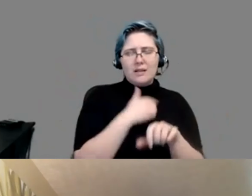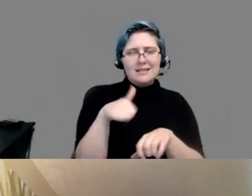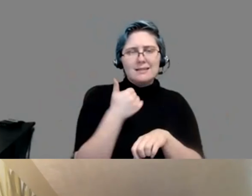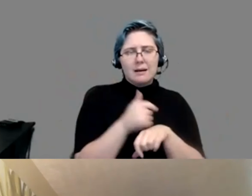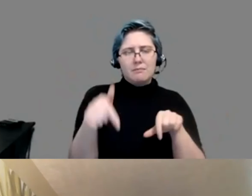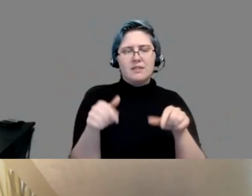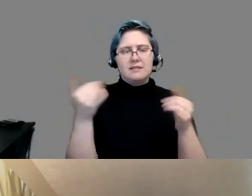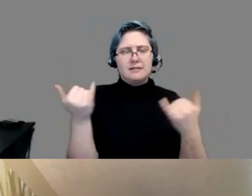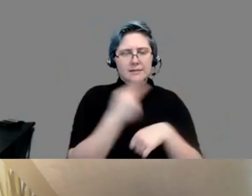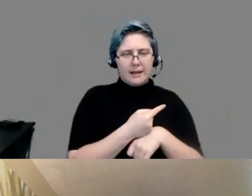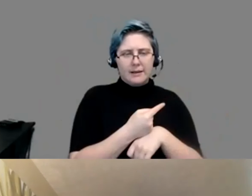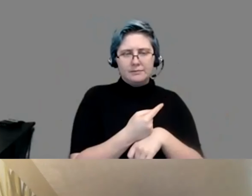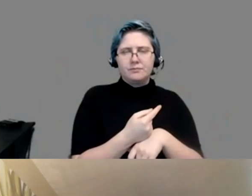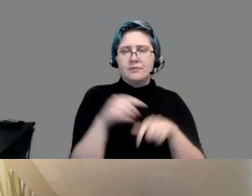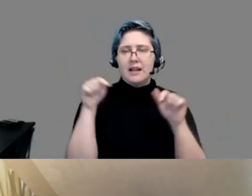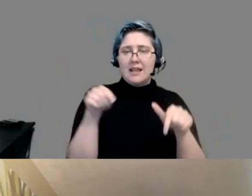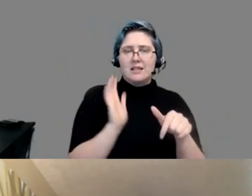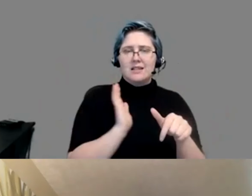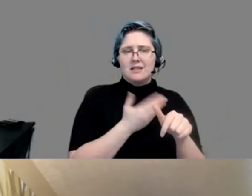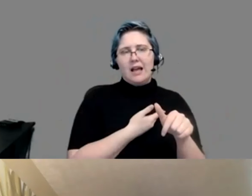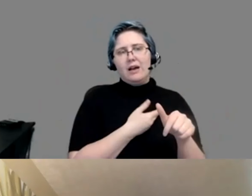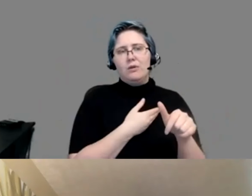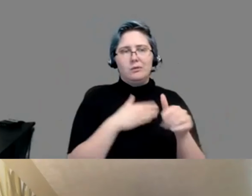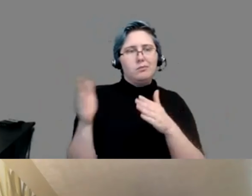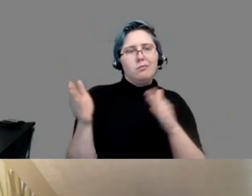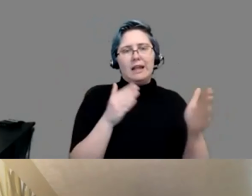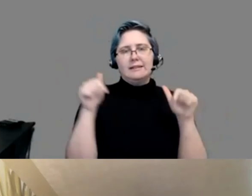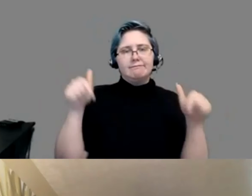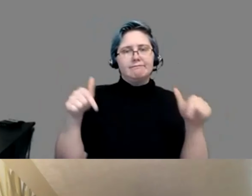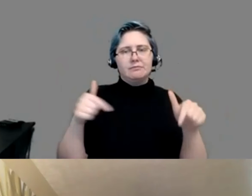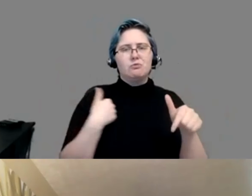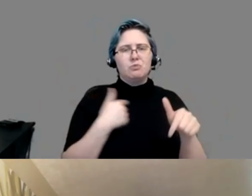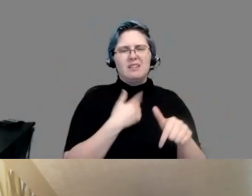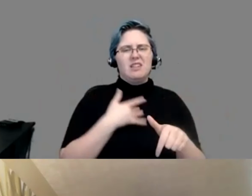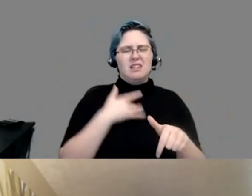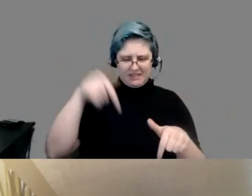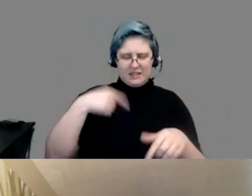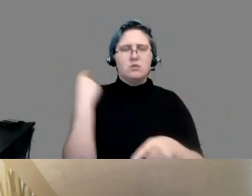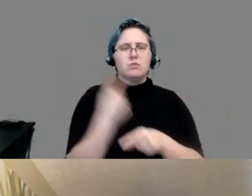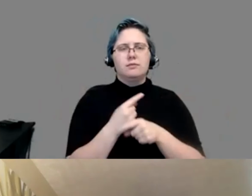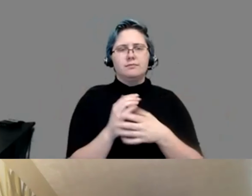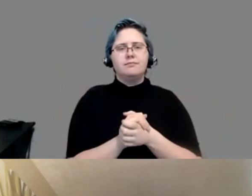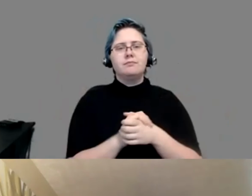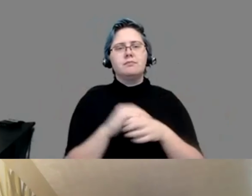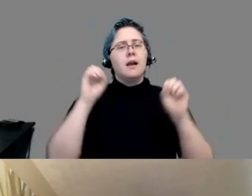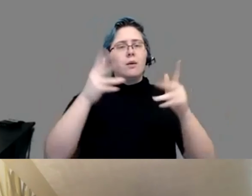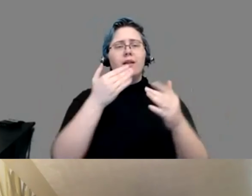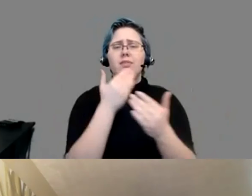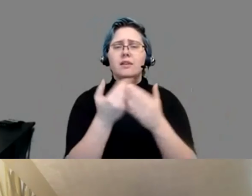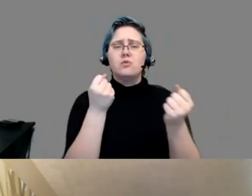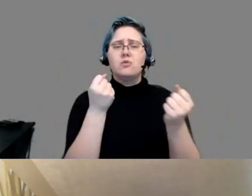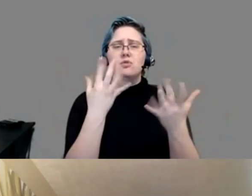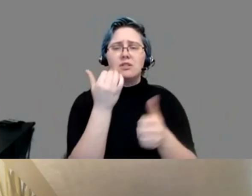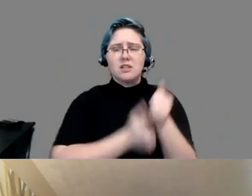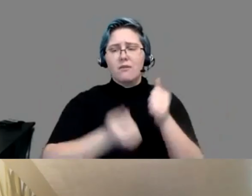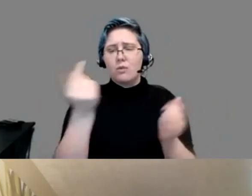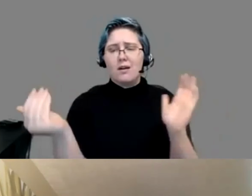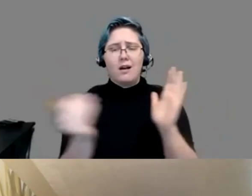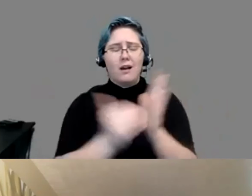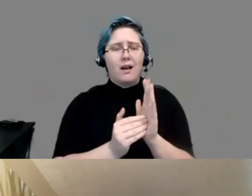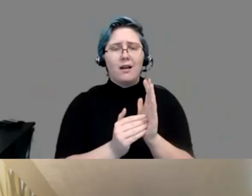today. Because this is kind of our blueprint. This is really where we feel like we need to be. All right, everyone. Thank you so much